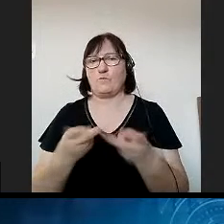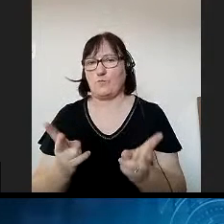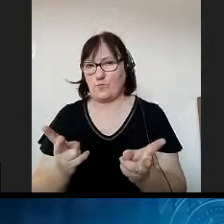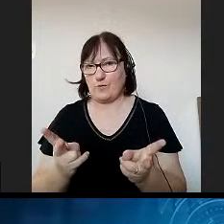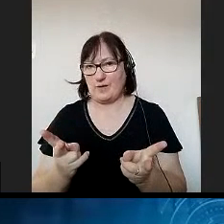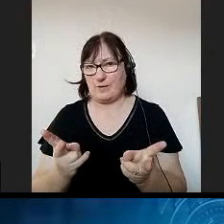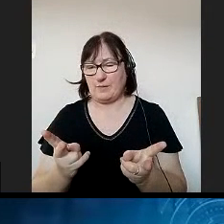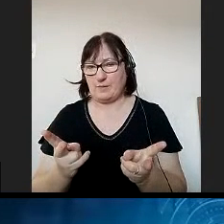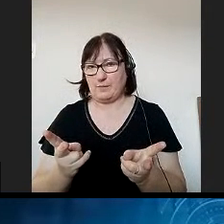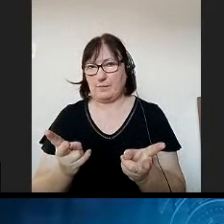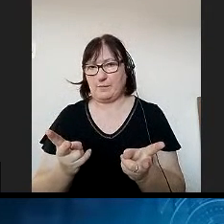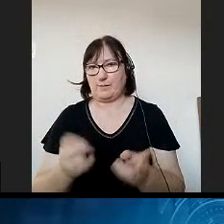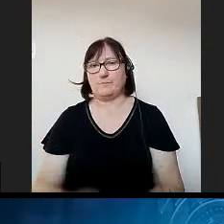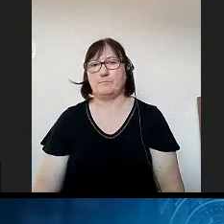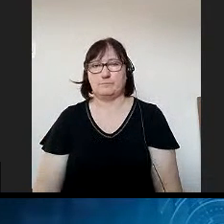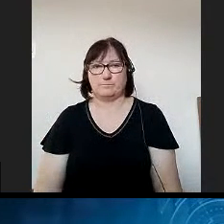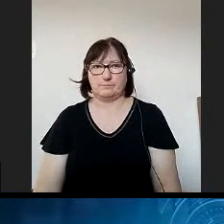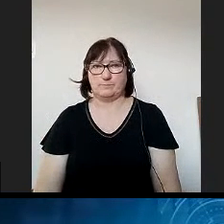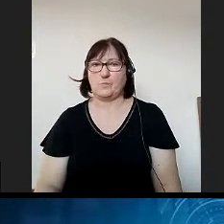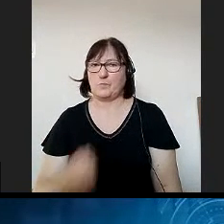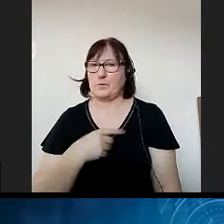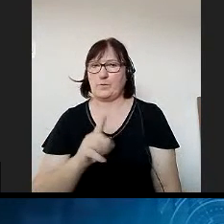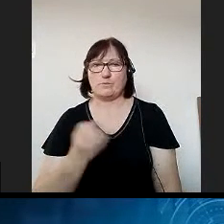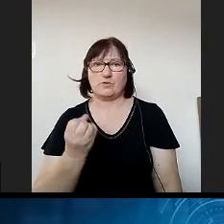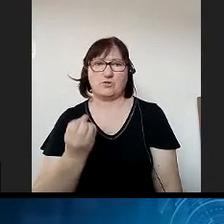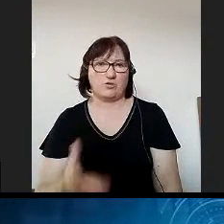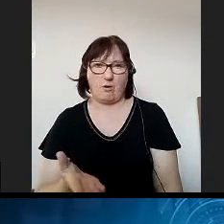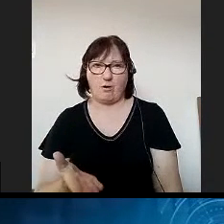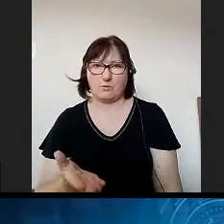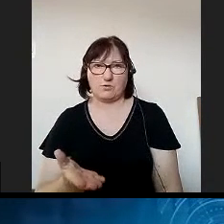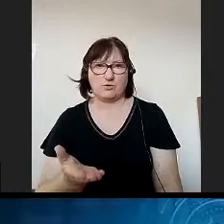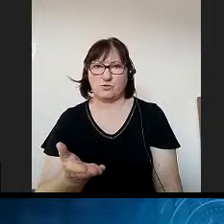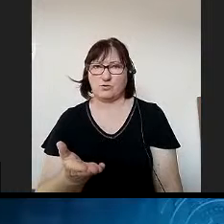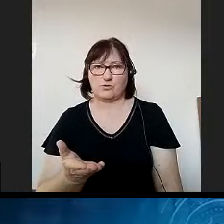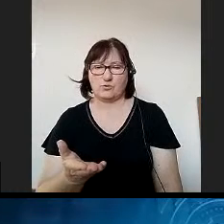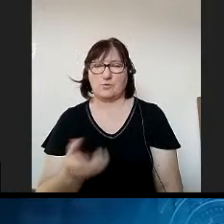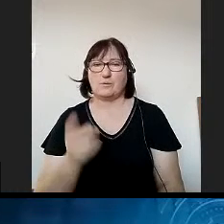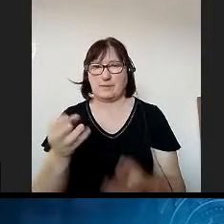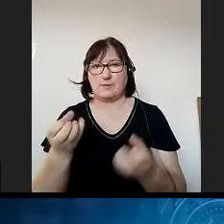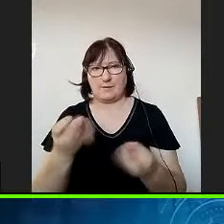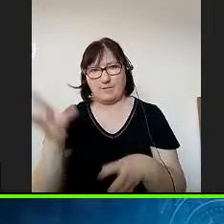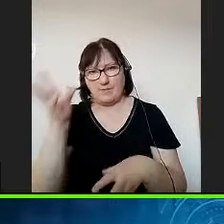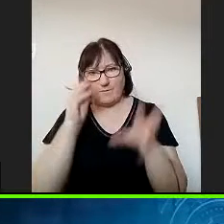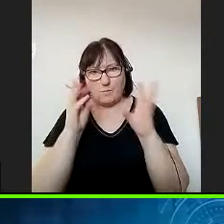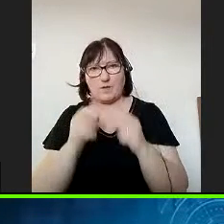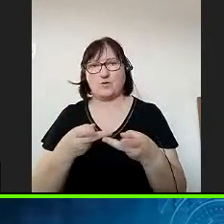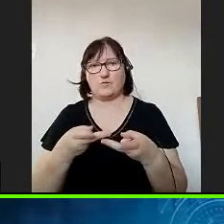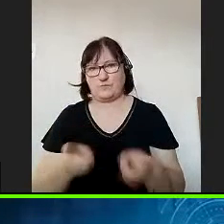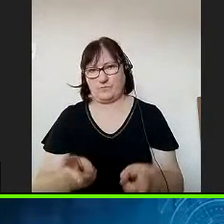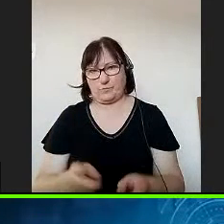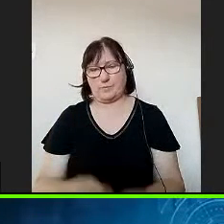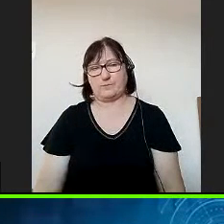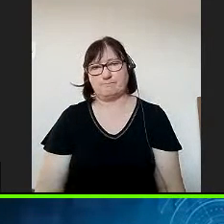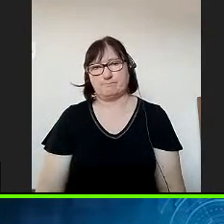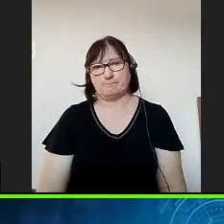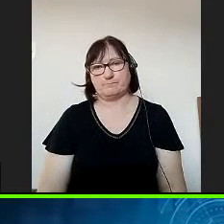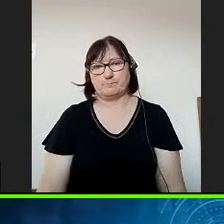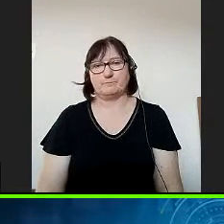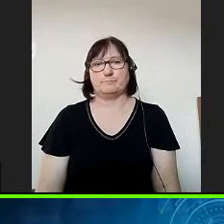to comply. So we do not charge, so it's for free. Thank you. Thank you so much.